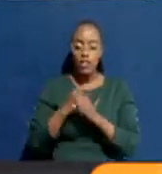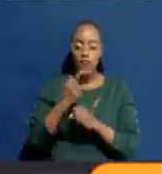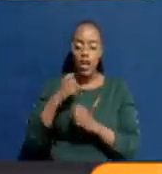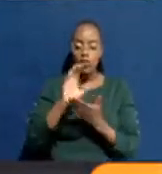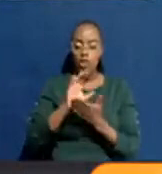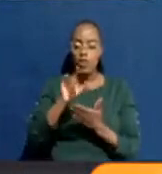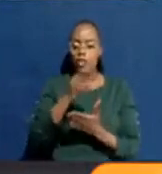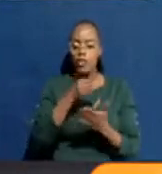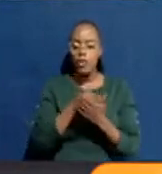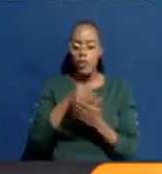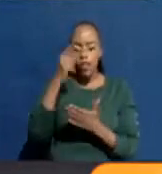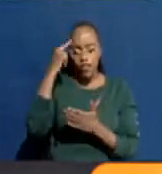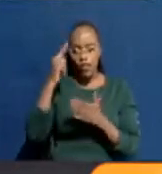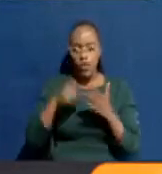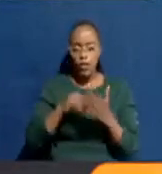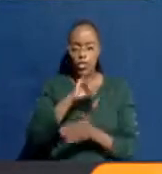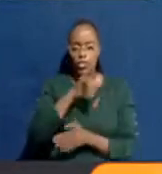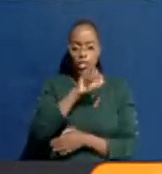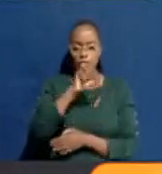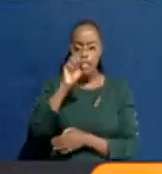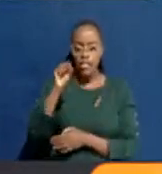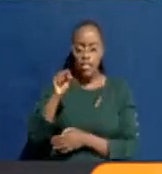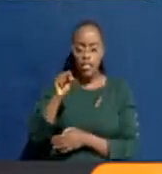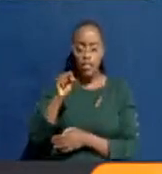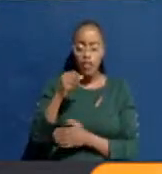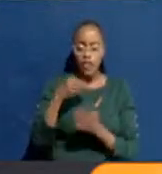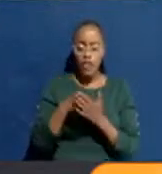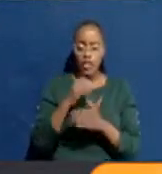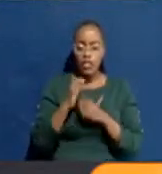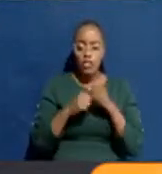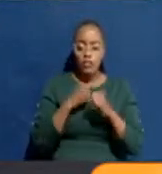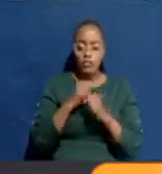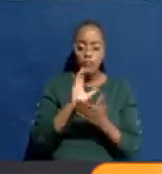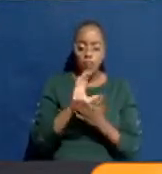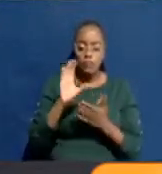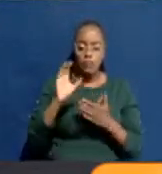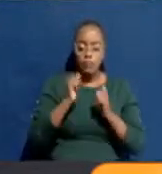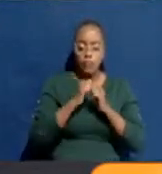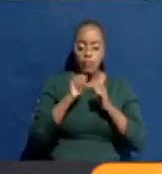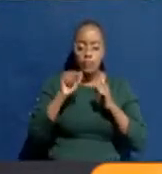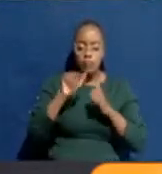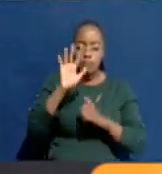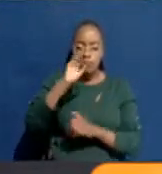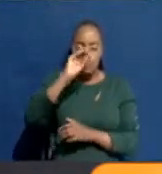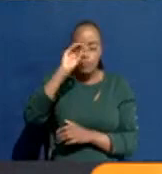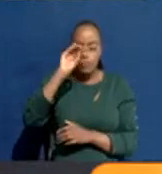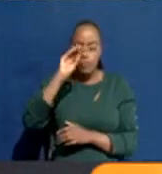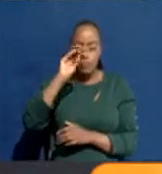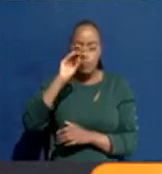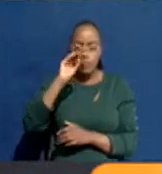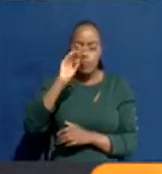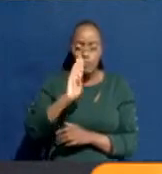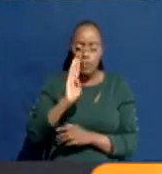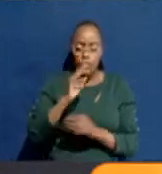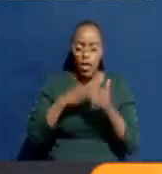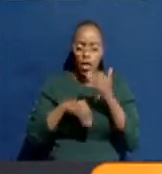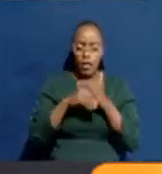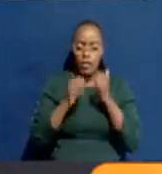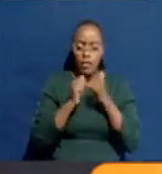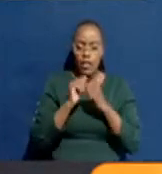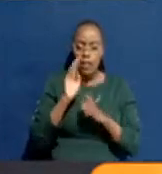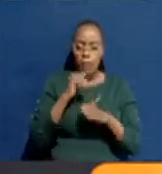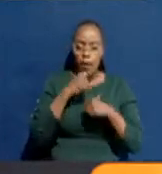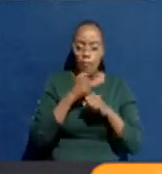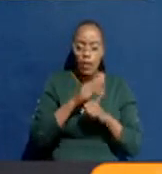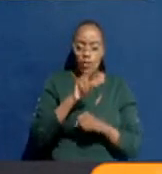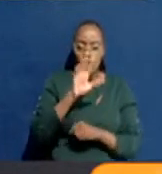allocating this money to? JSS last financial year had an allocation of 15.5 billion Kenya shillings. We are adding 10 billion and making